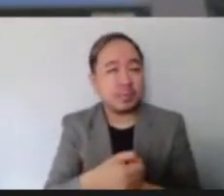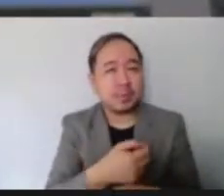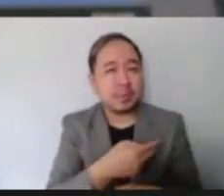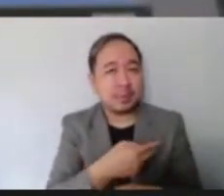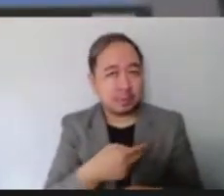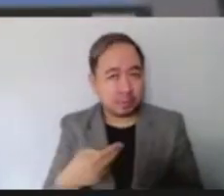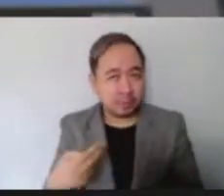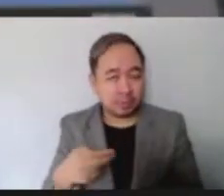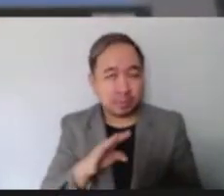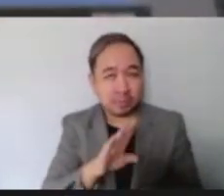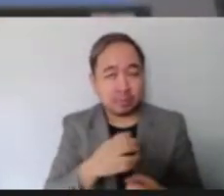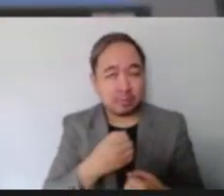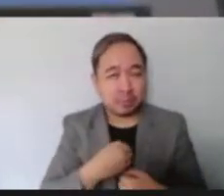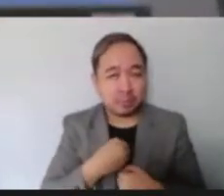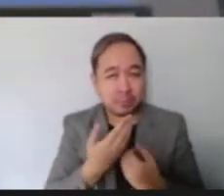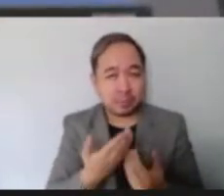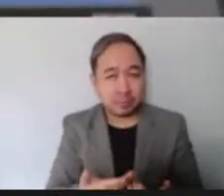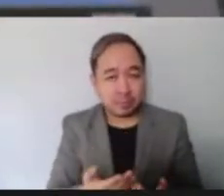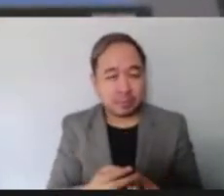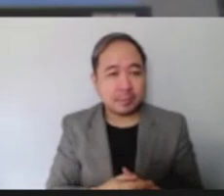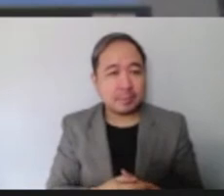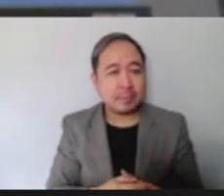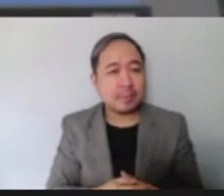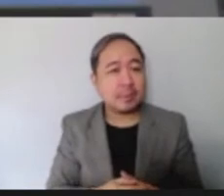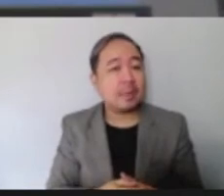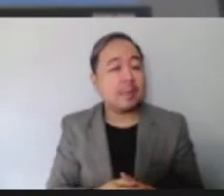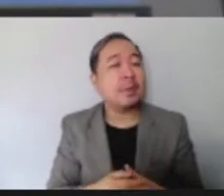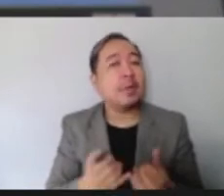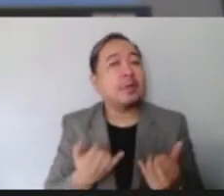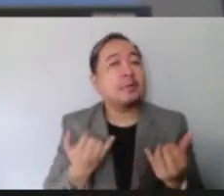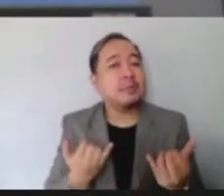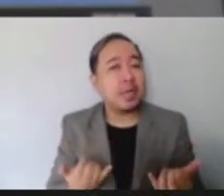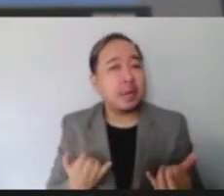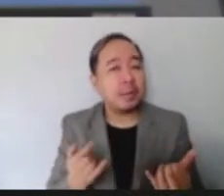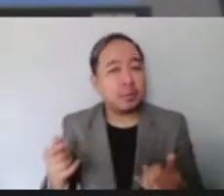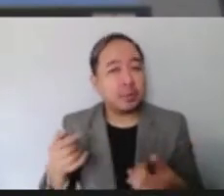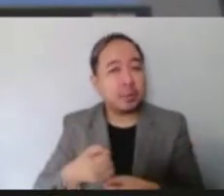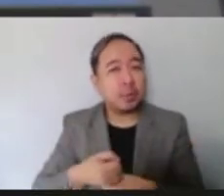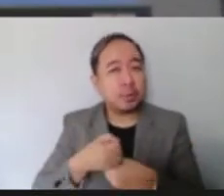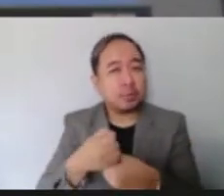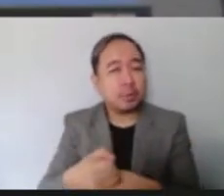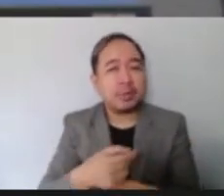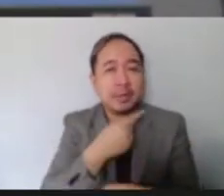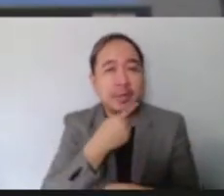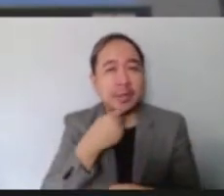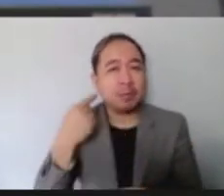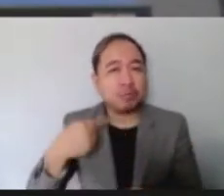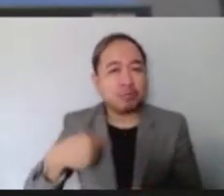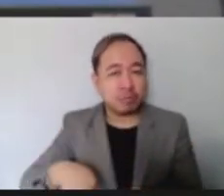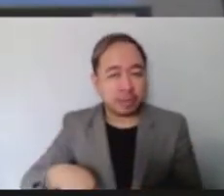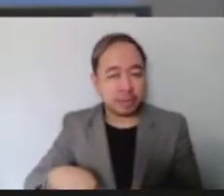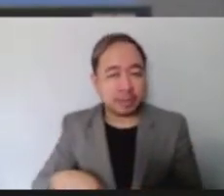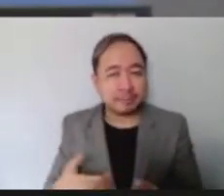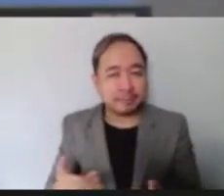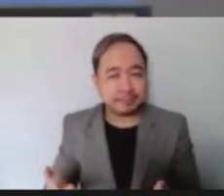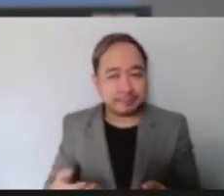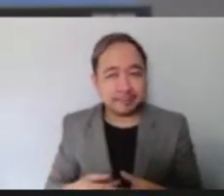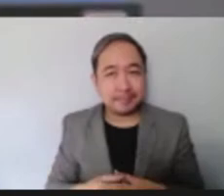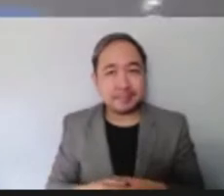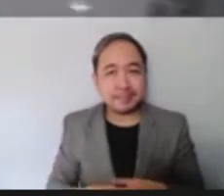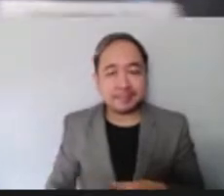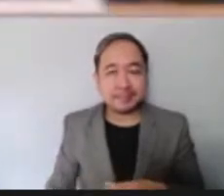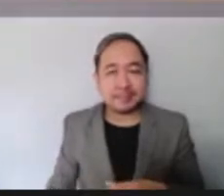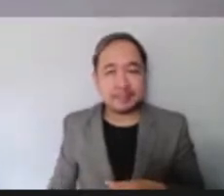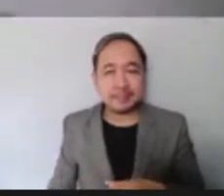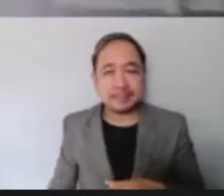for his intervention now may I give the floor to the distinguished delegate of the Russian Federation you have the flosser